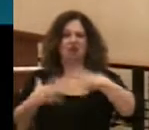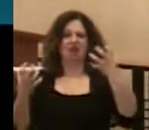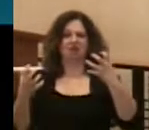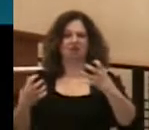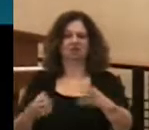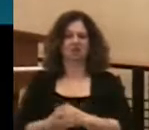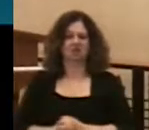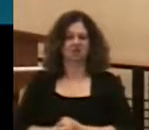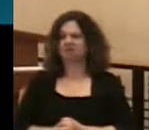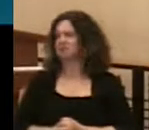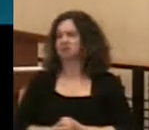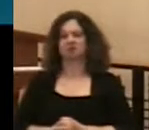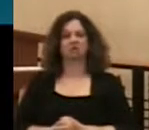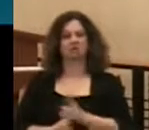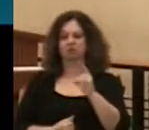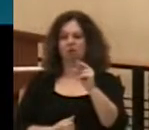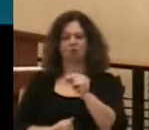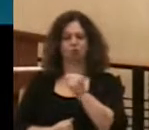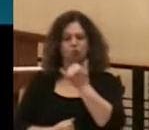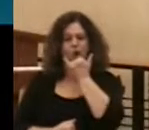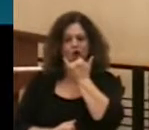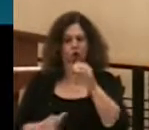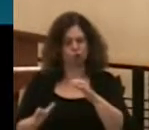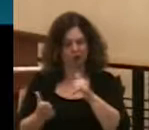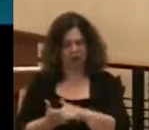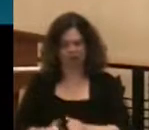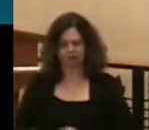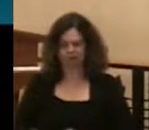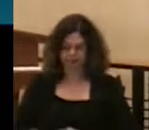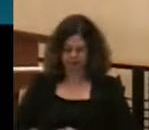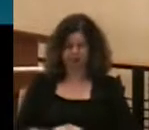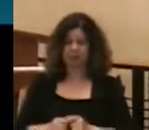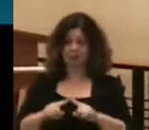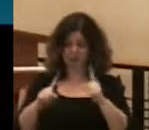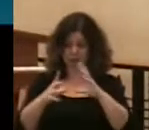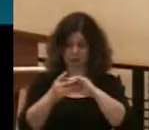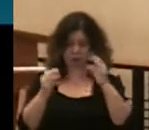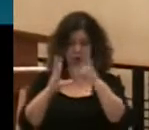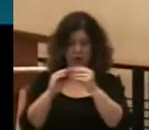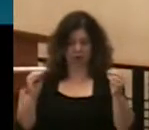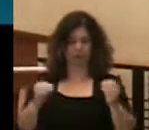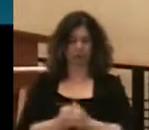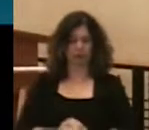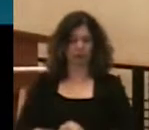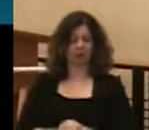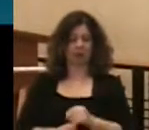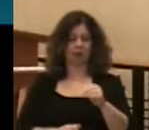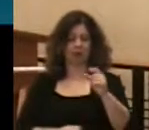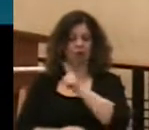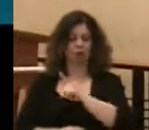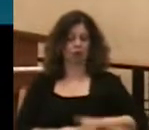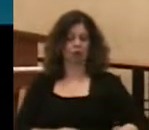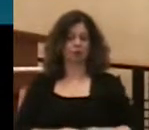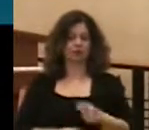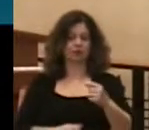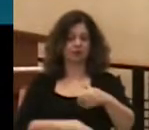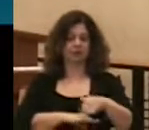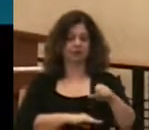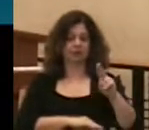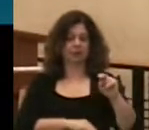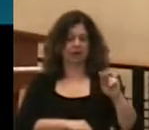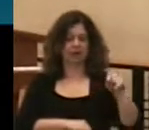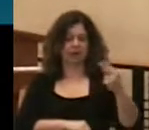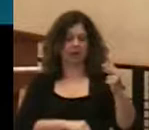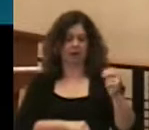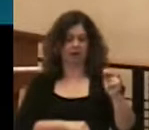him, "There were two men in a certain city, the one rich and the other poor. The rich man